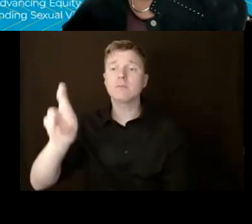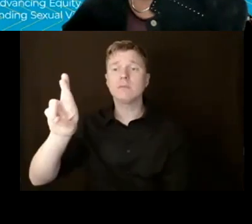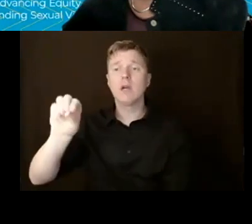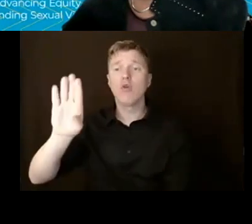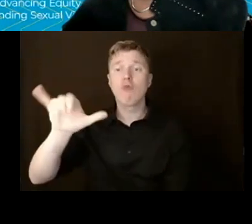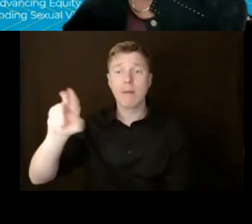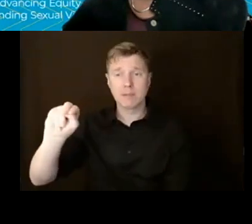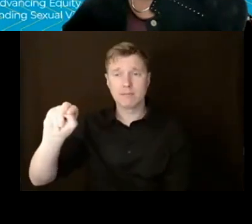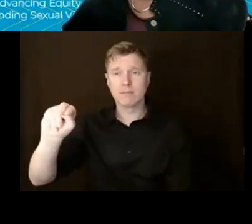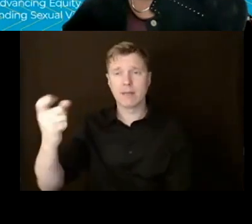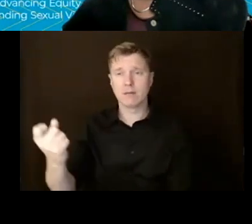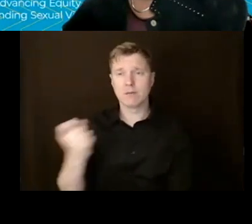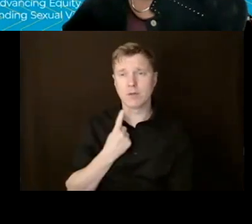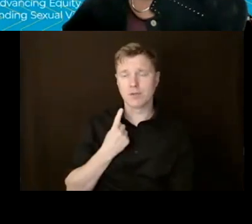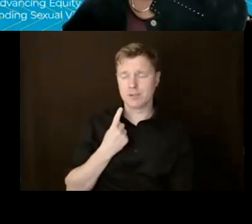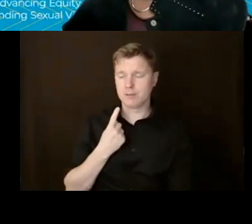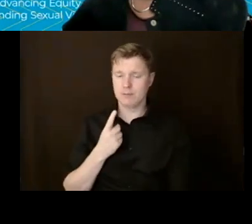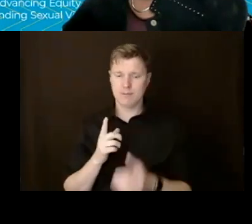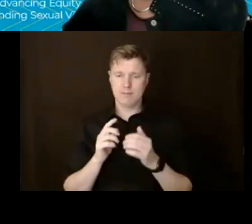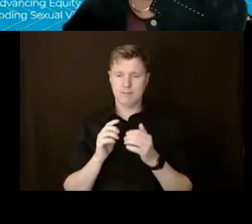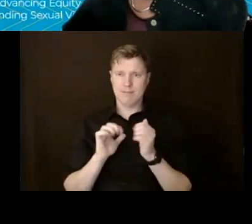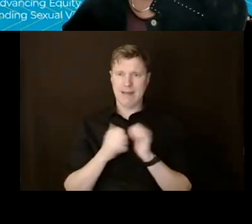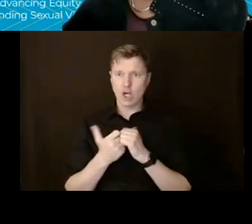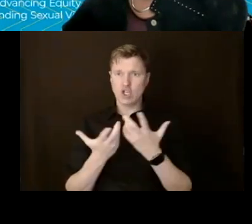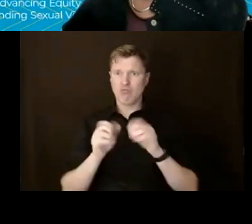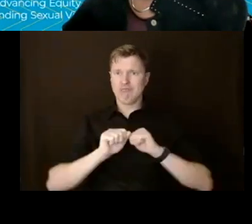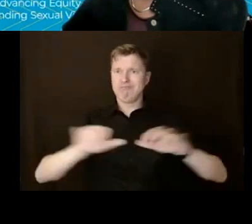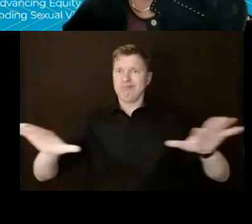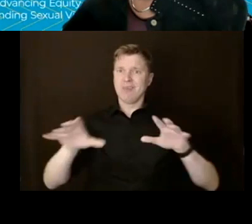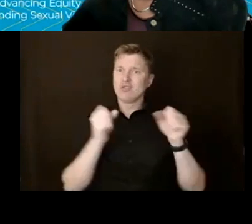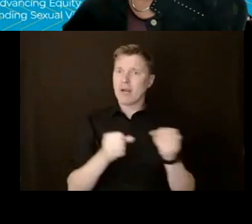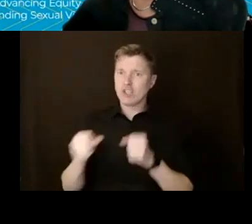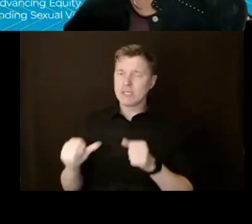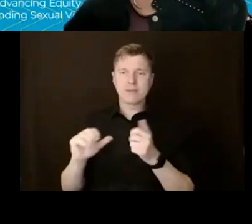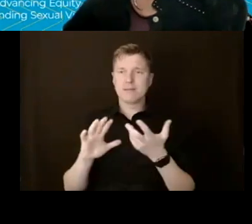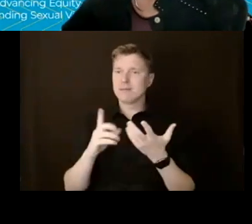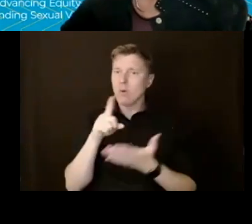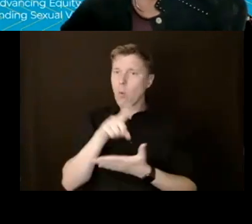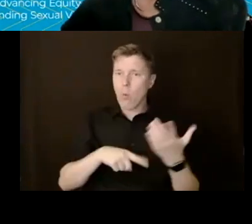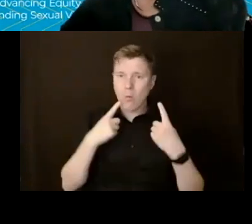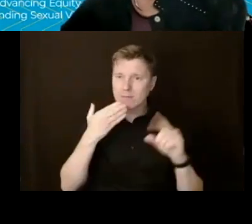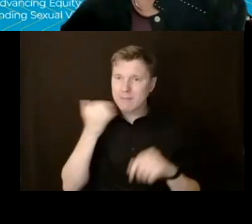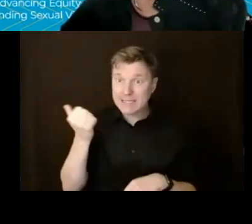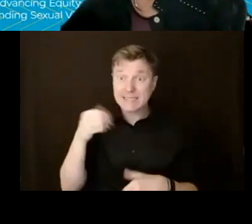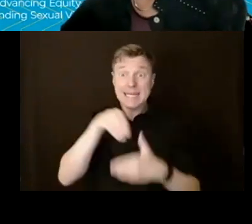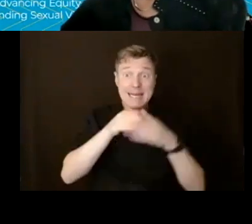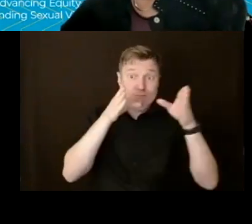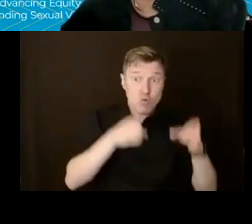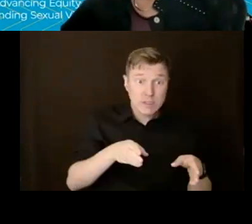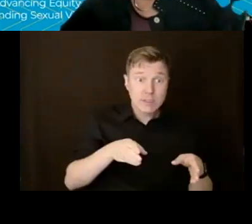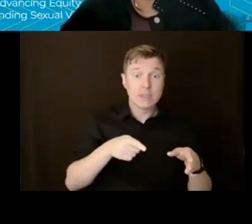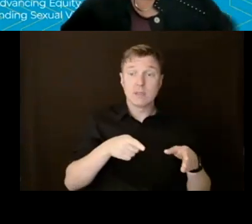about how do we get these strategies out there? Like what works best? in person? Do these things